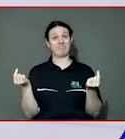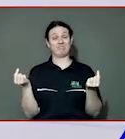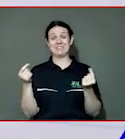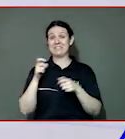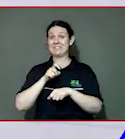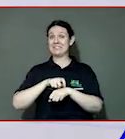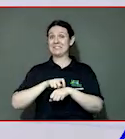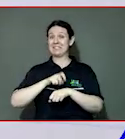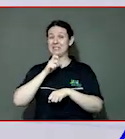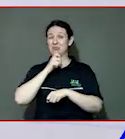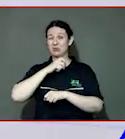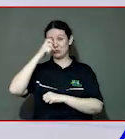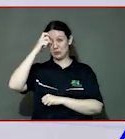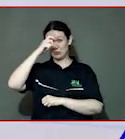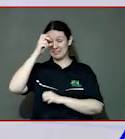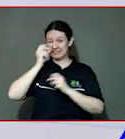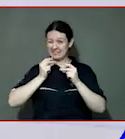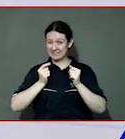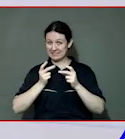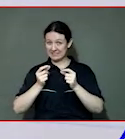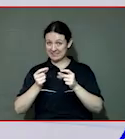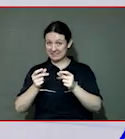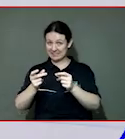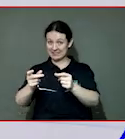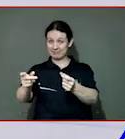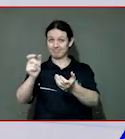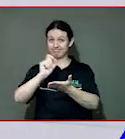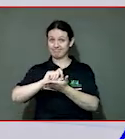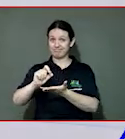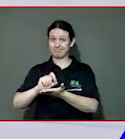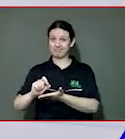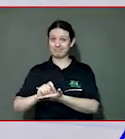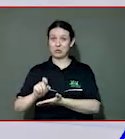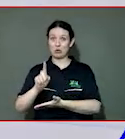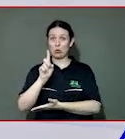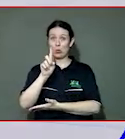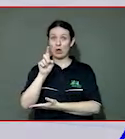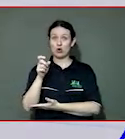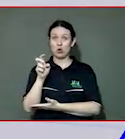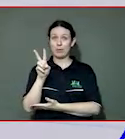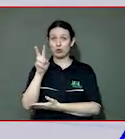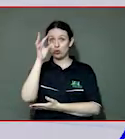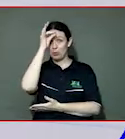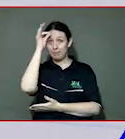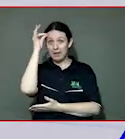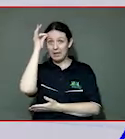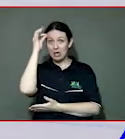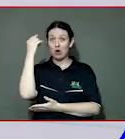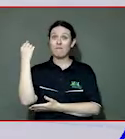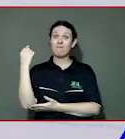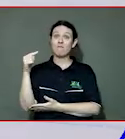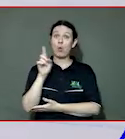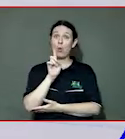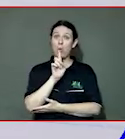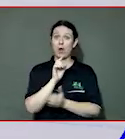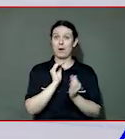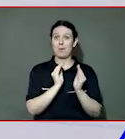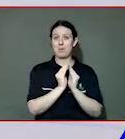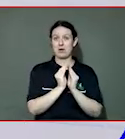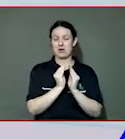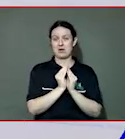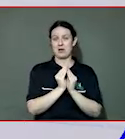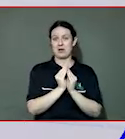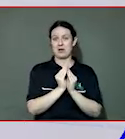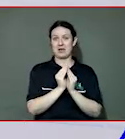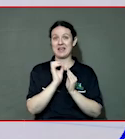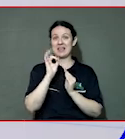use your time wisely. You have more or less 1.2 minutes per mark. But take it, if it